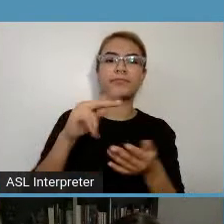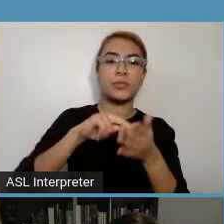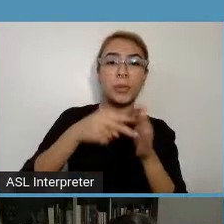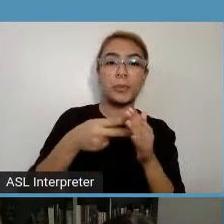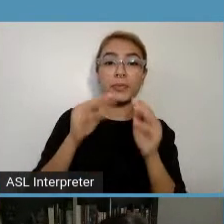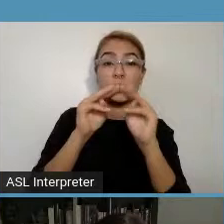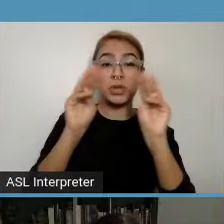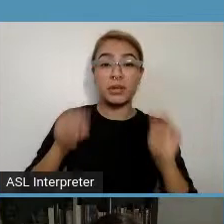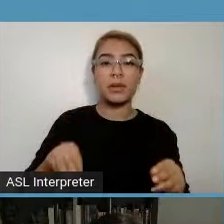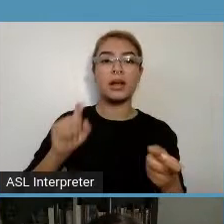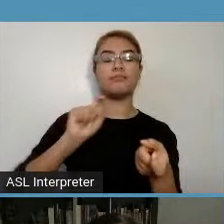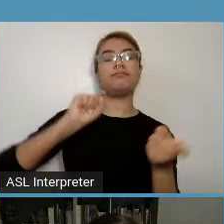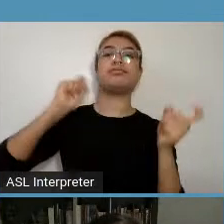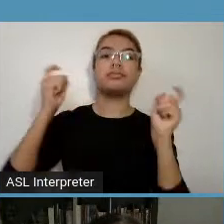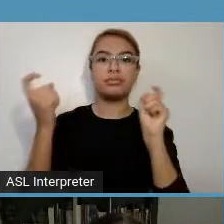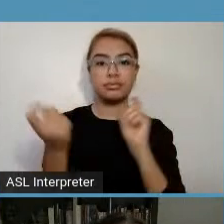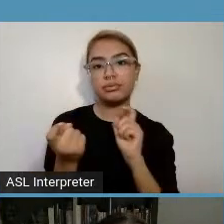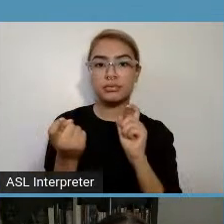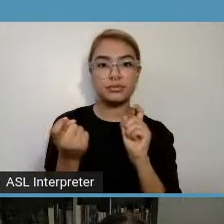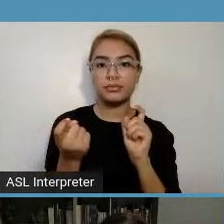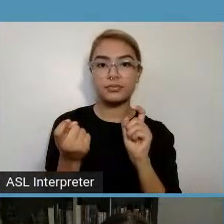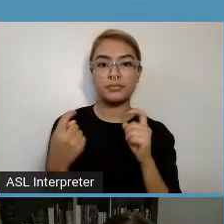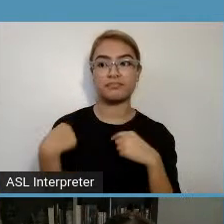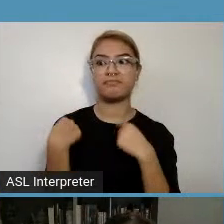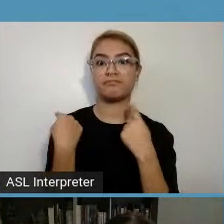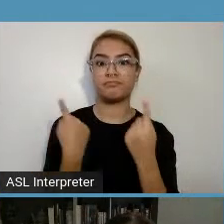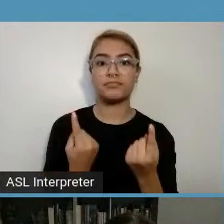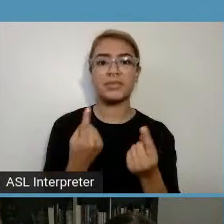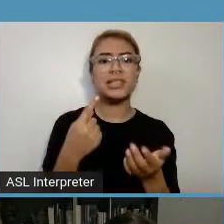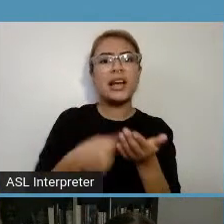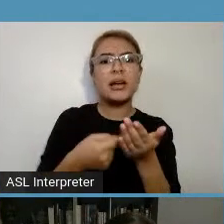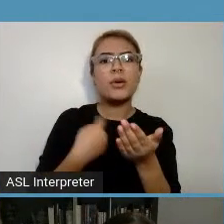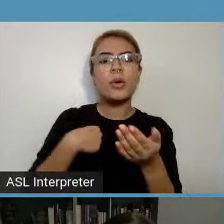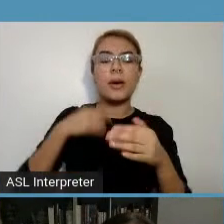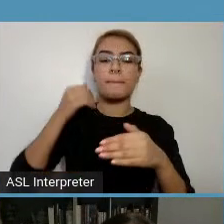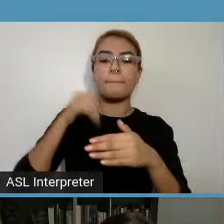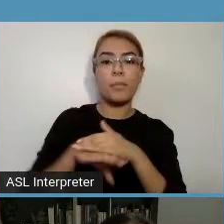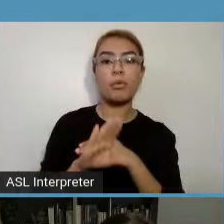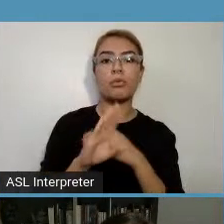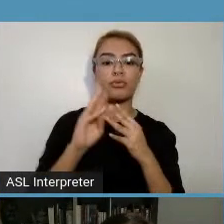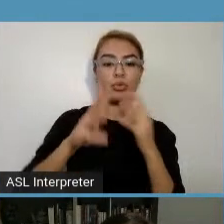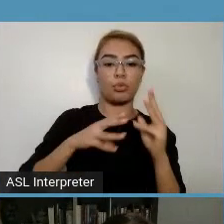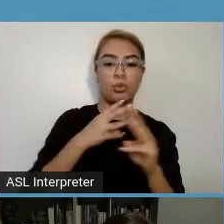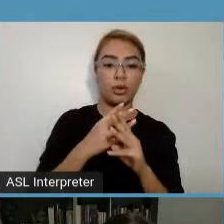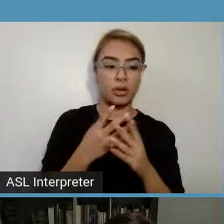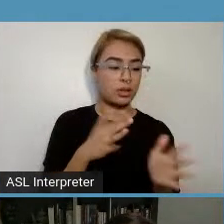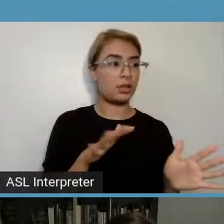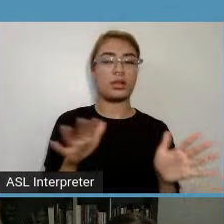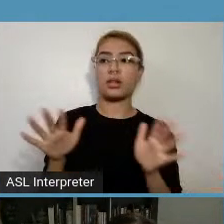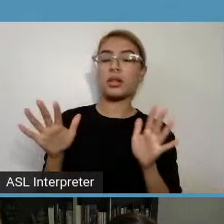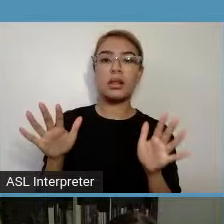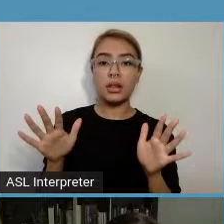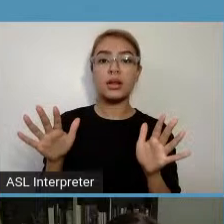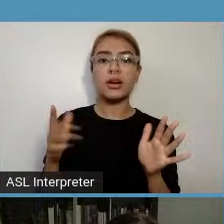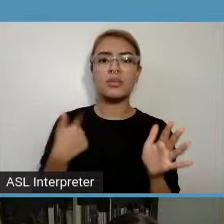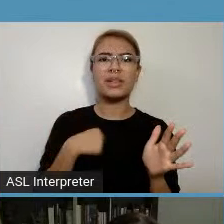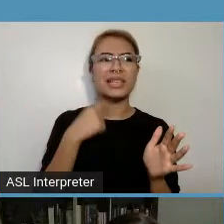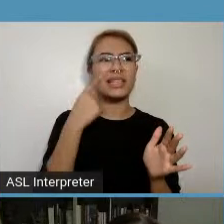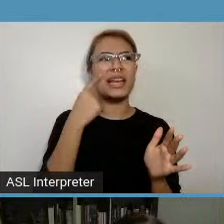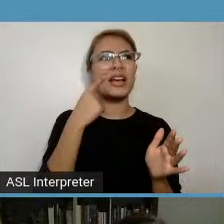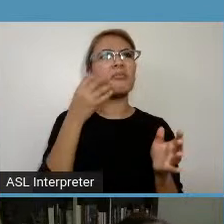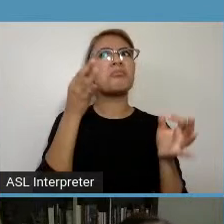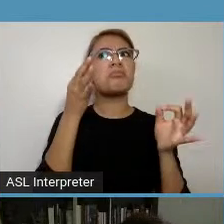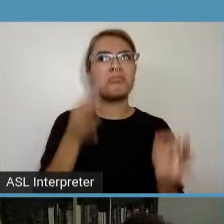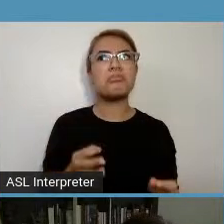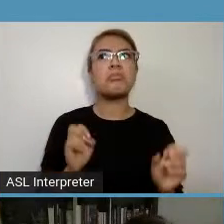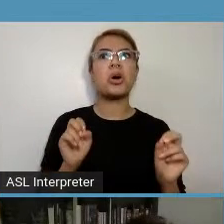changed so much over time. Sometimes we're born into the world that we're born into, and we think that we